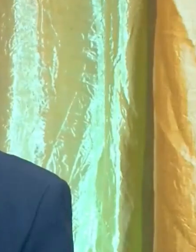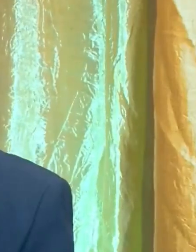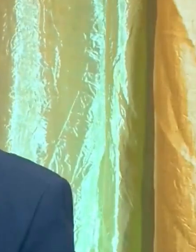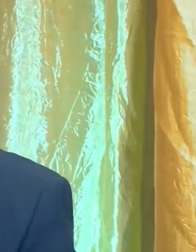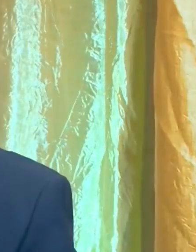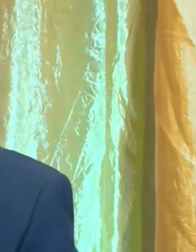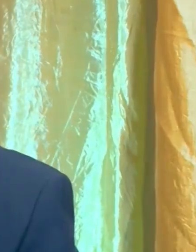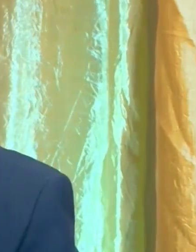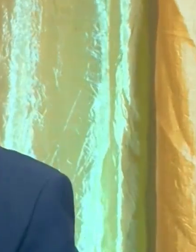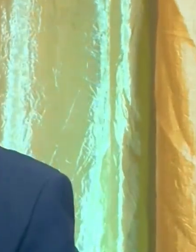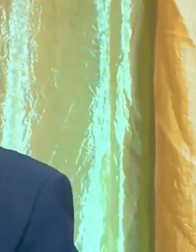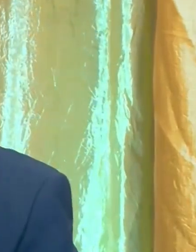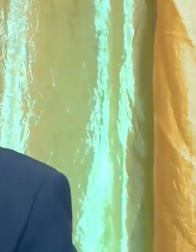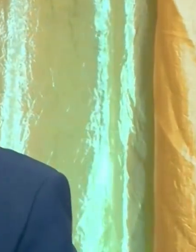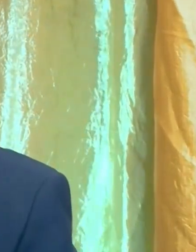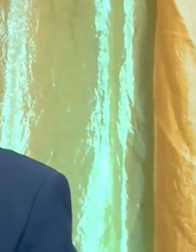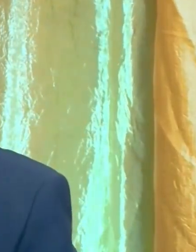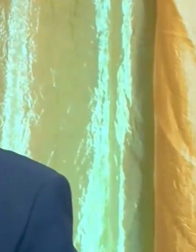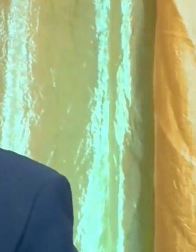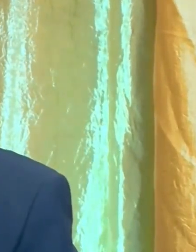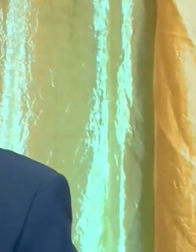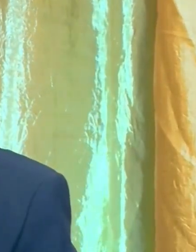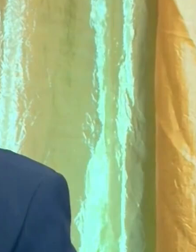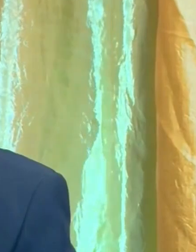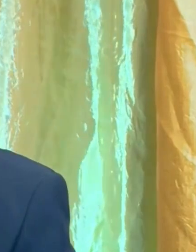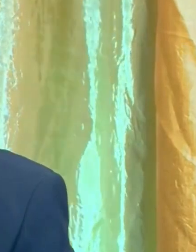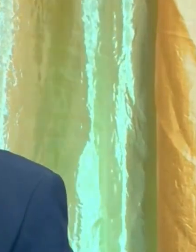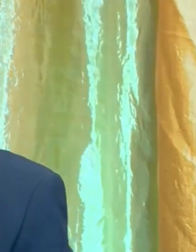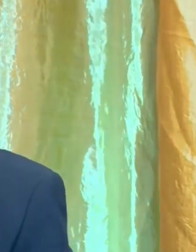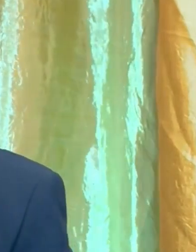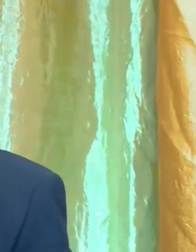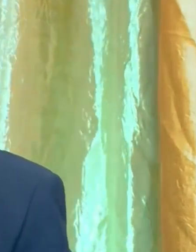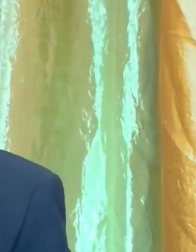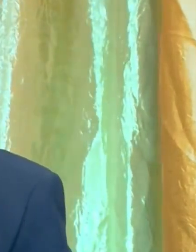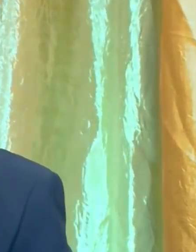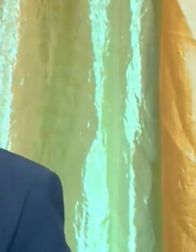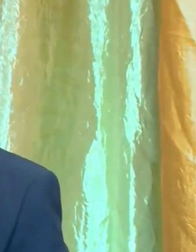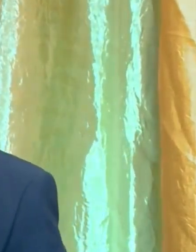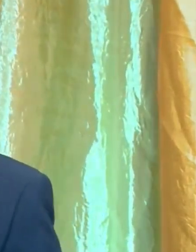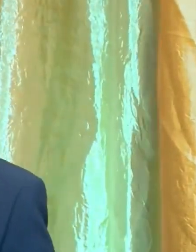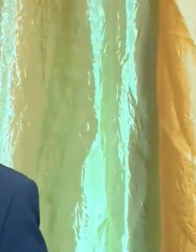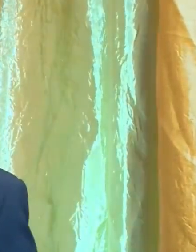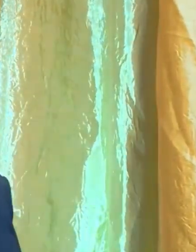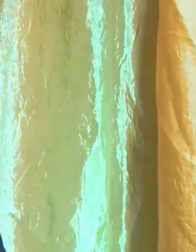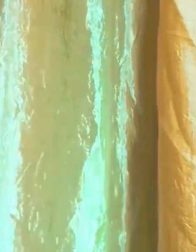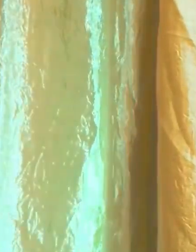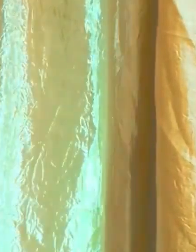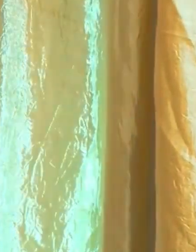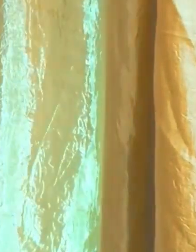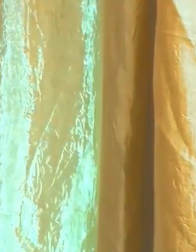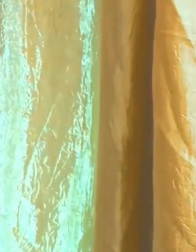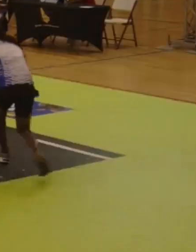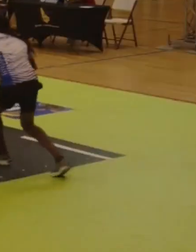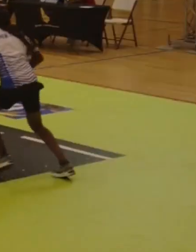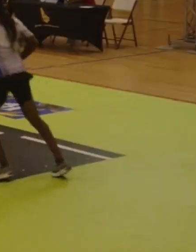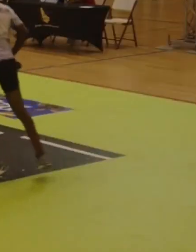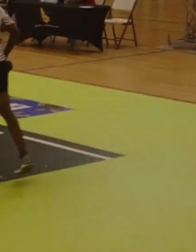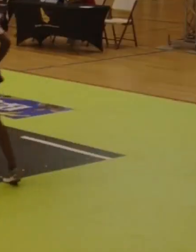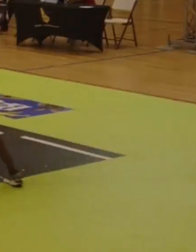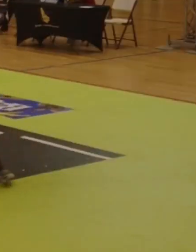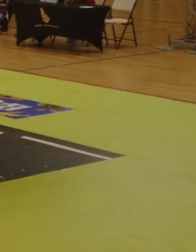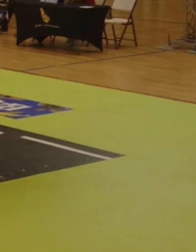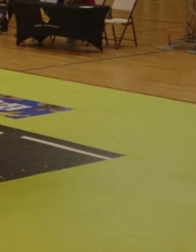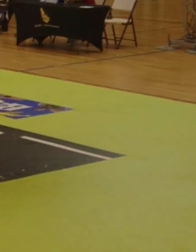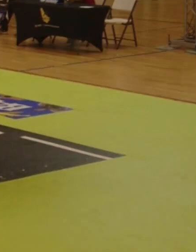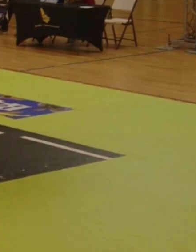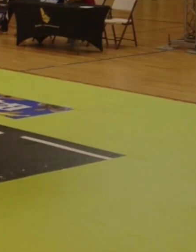video analysis, using technology to better the game and to have our athletes rise to a different level. Director of